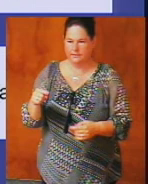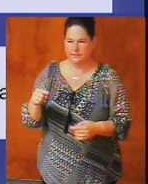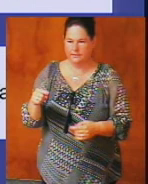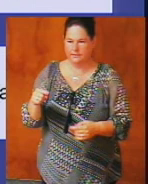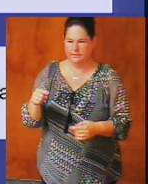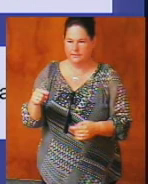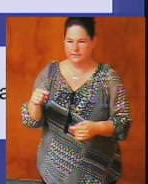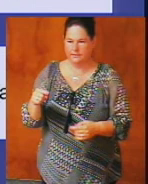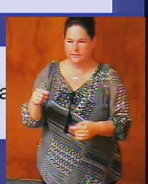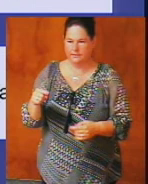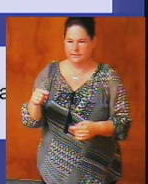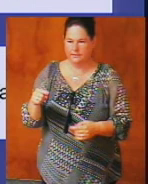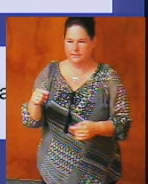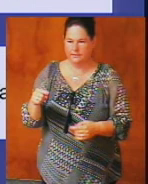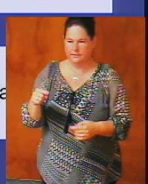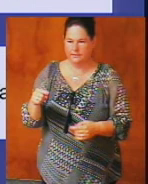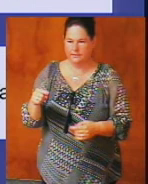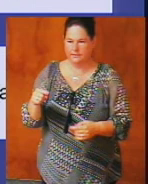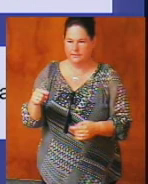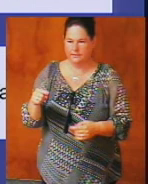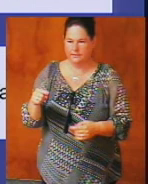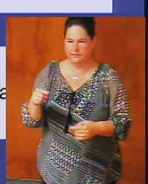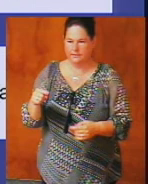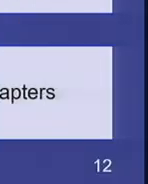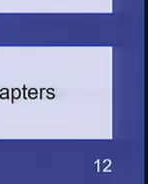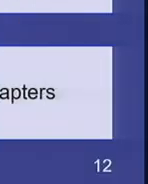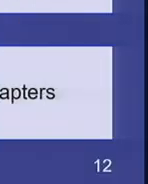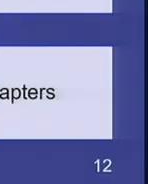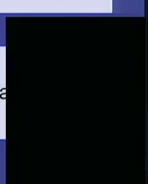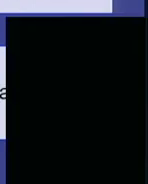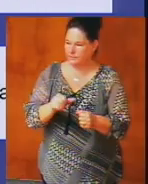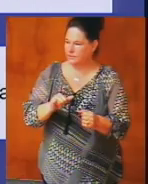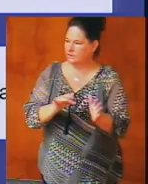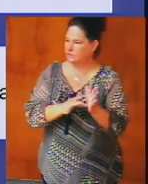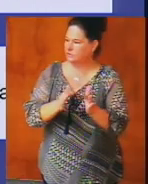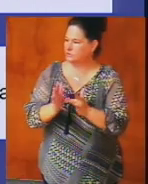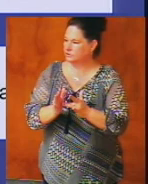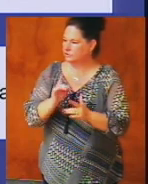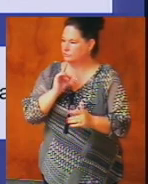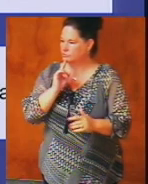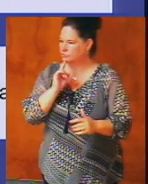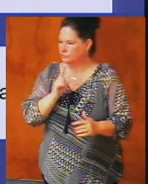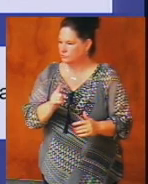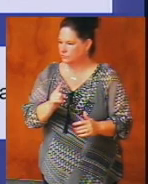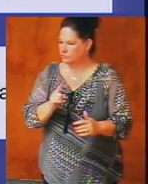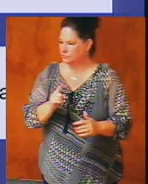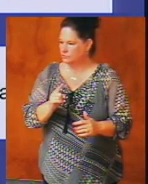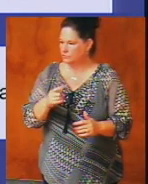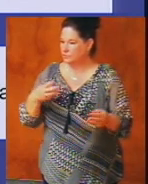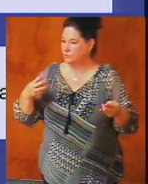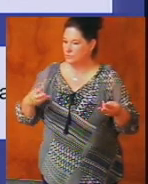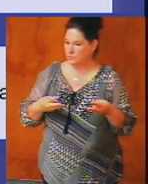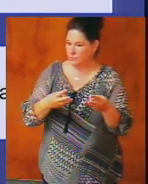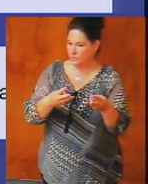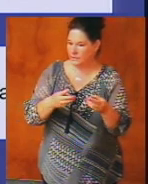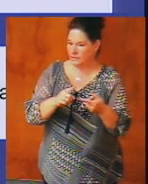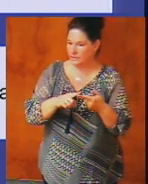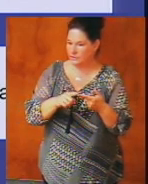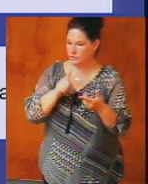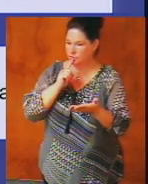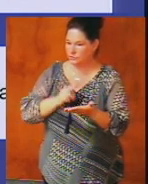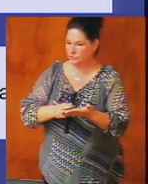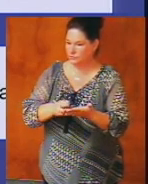In this letter, we will be reminded that Jesus truly is the way, the